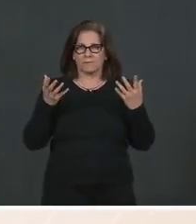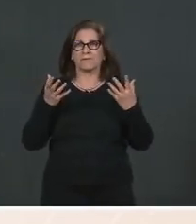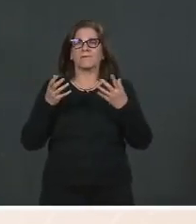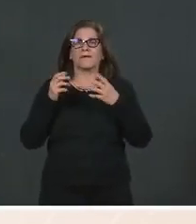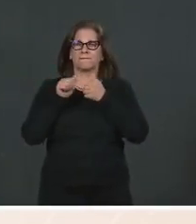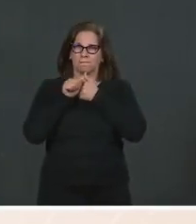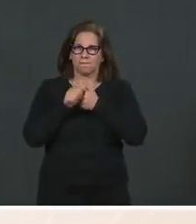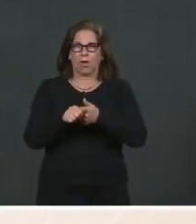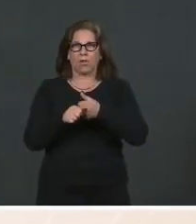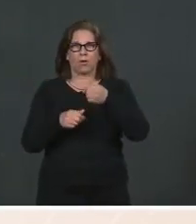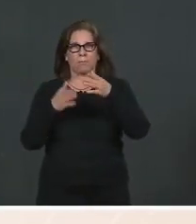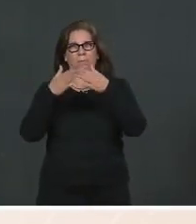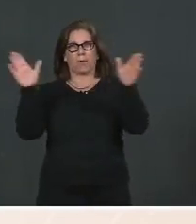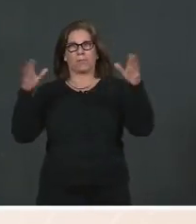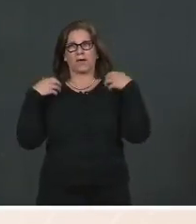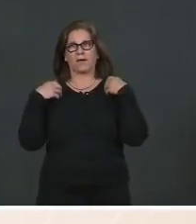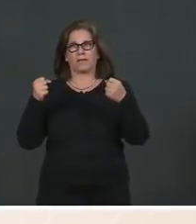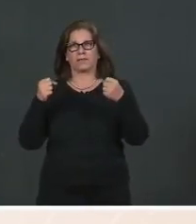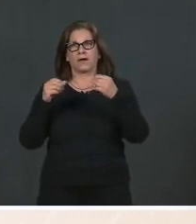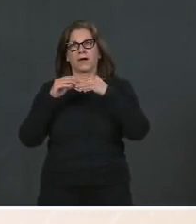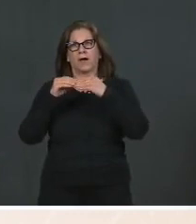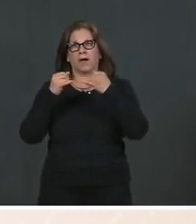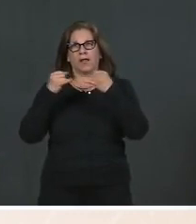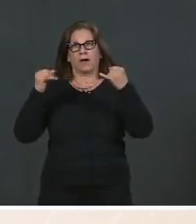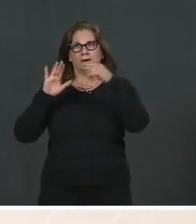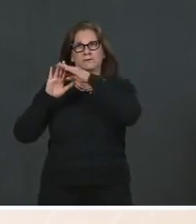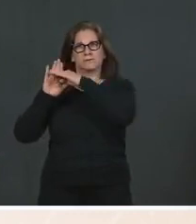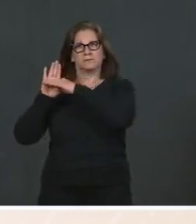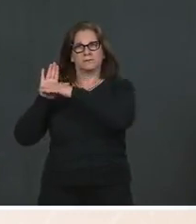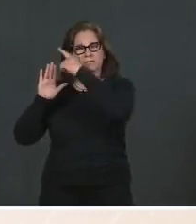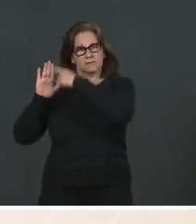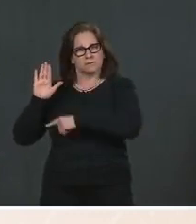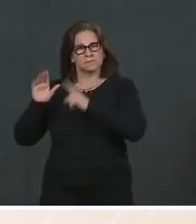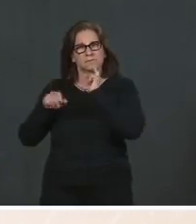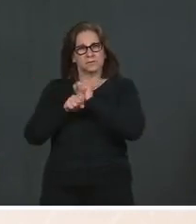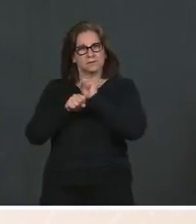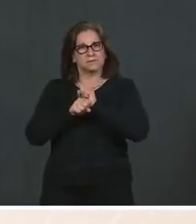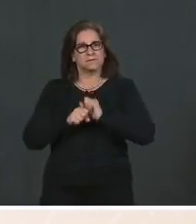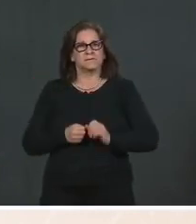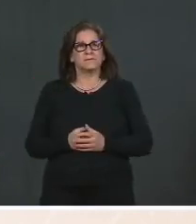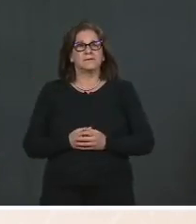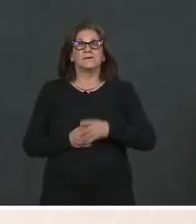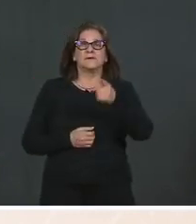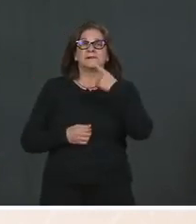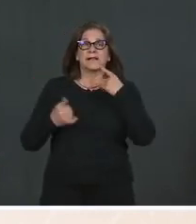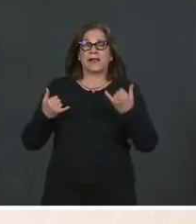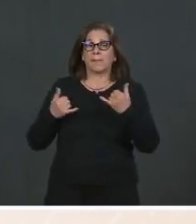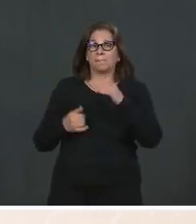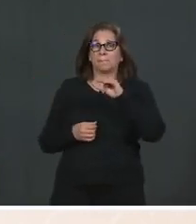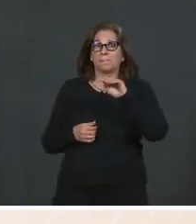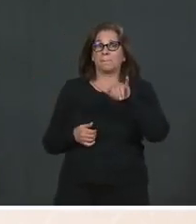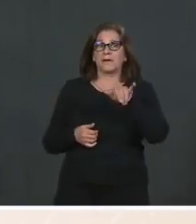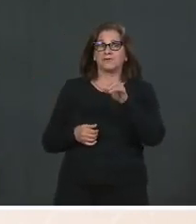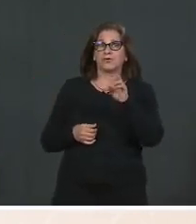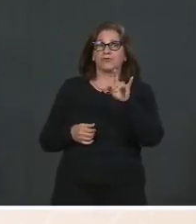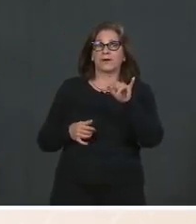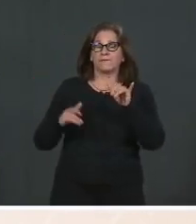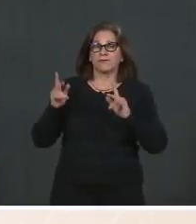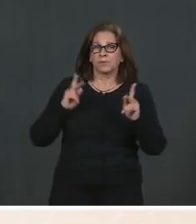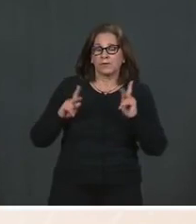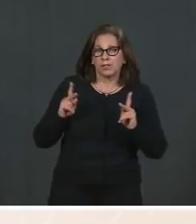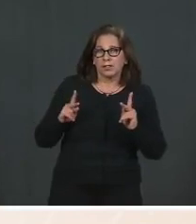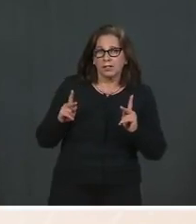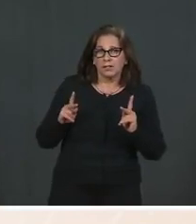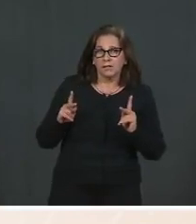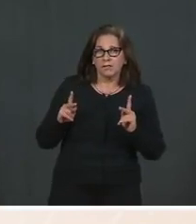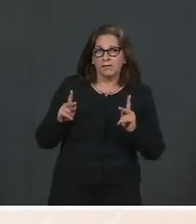Earlier, Majority Leader Schumer is making the case that budget reconciliation can be used once more in the fiscal year of 2021. If the Senate parliamentarian agrees with his